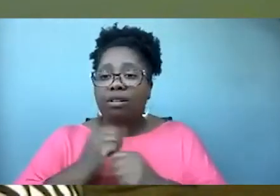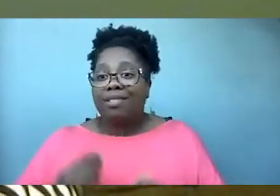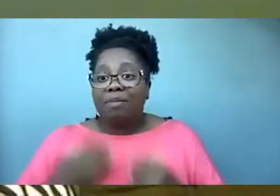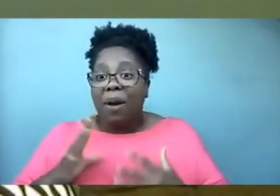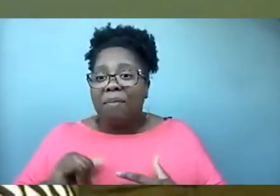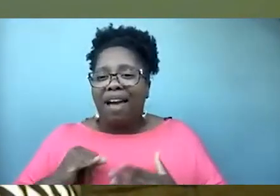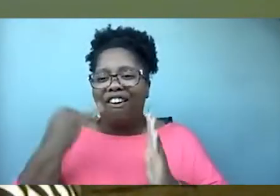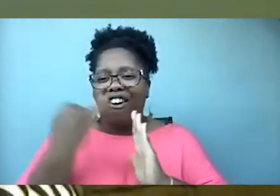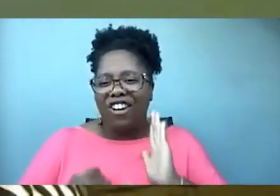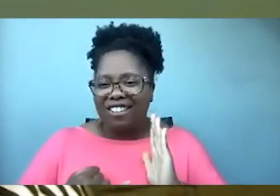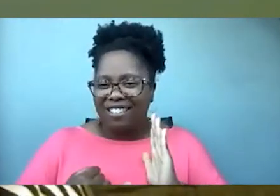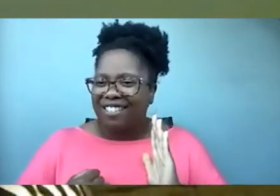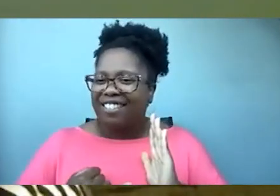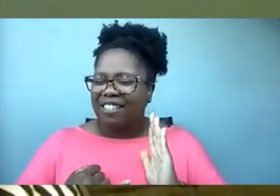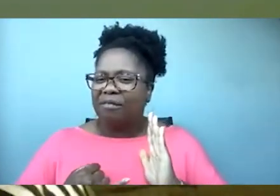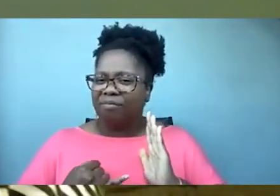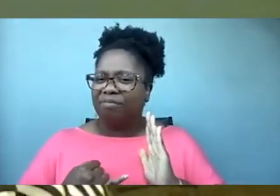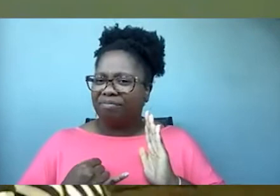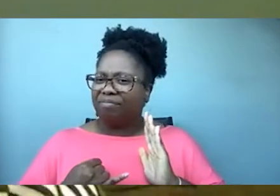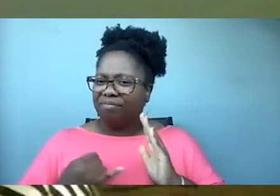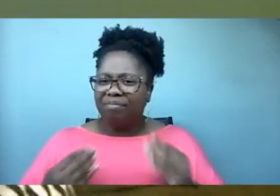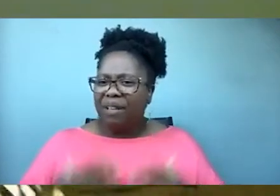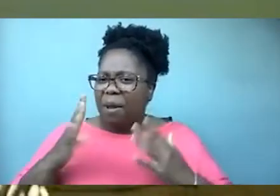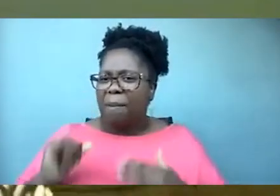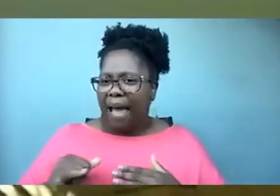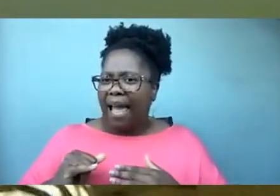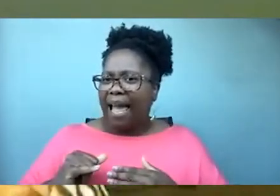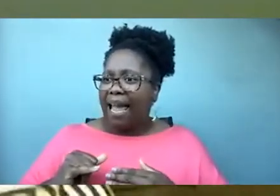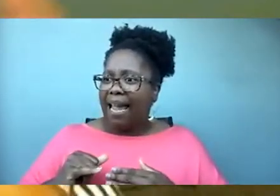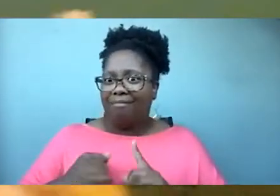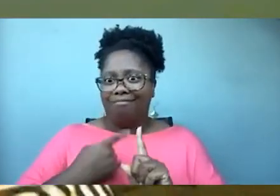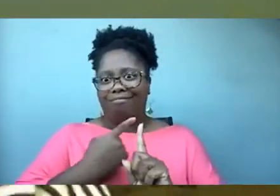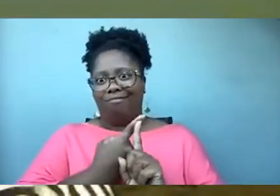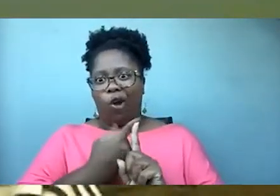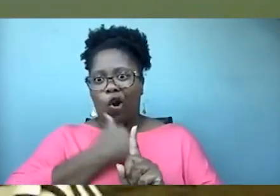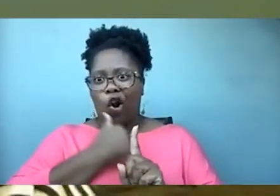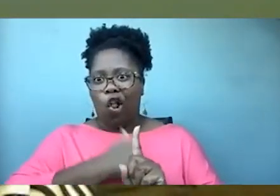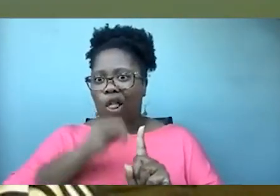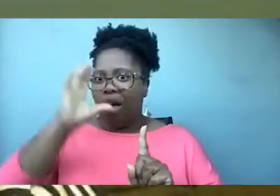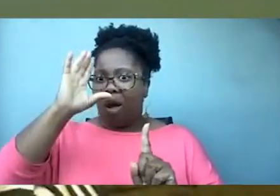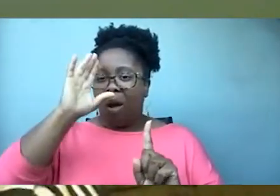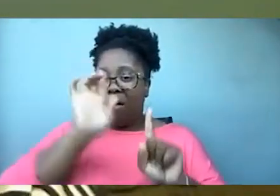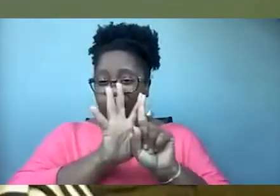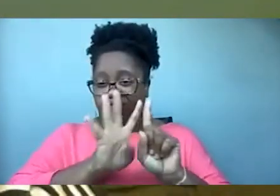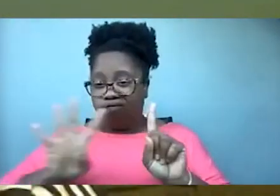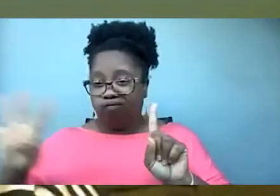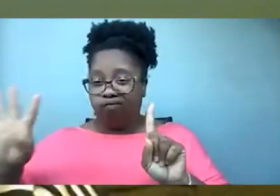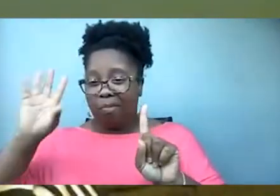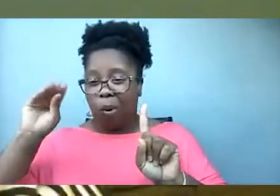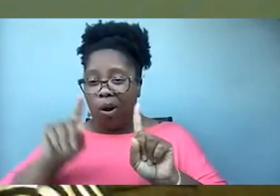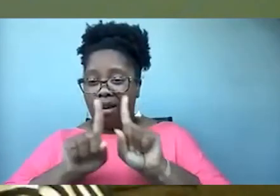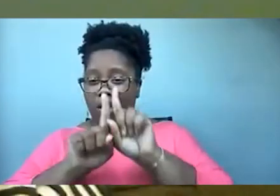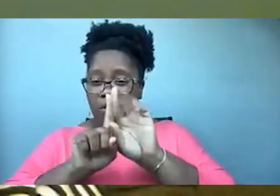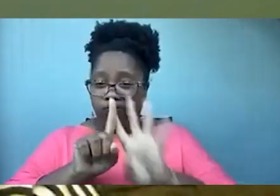having to fight your way through things and not taking no for an answer. And as we all try to move each other to this collective place of action, I think